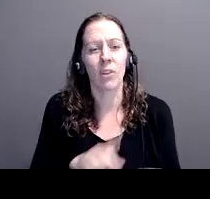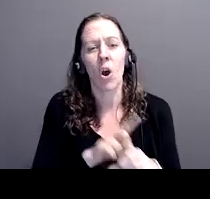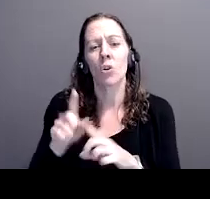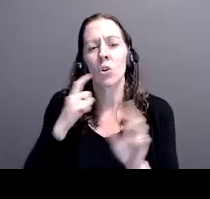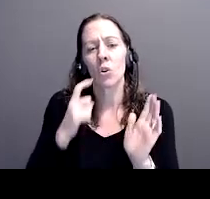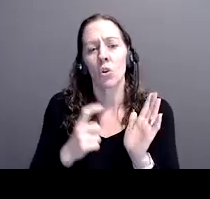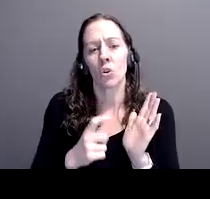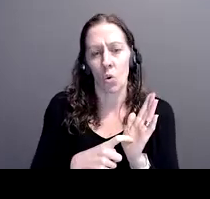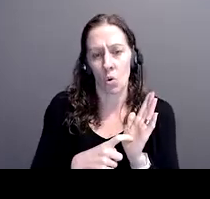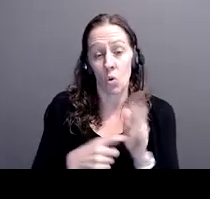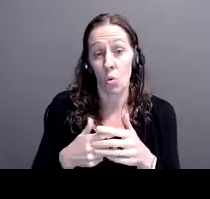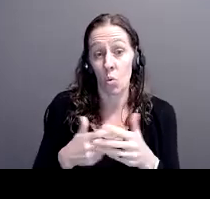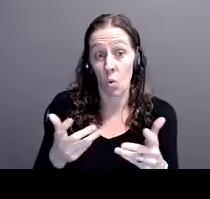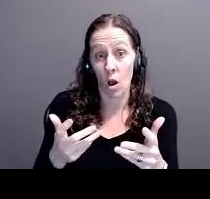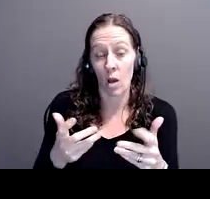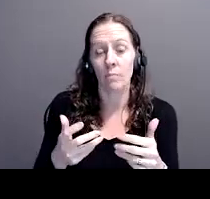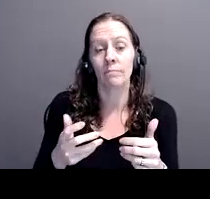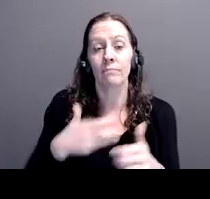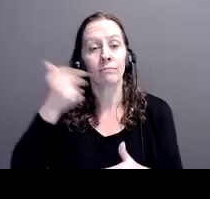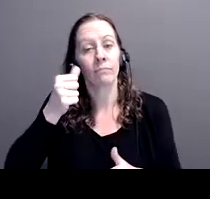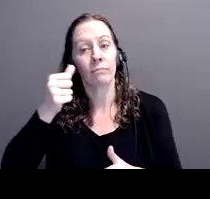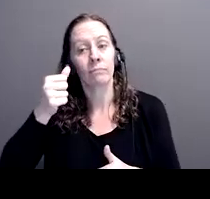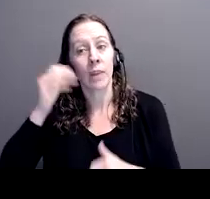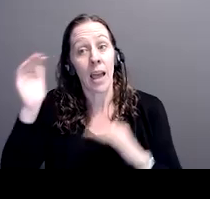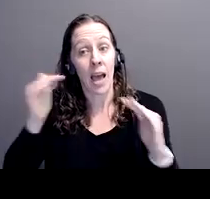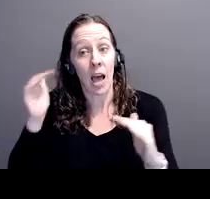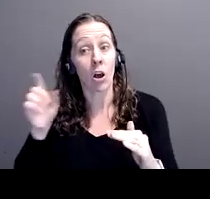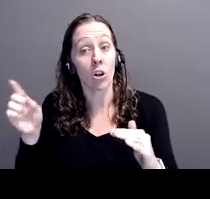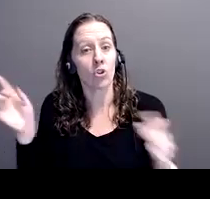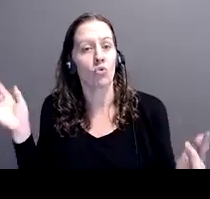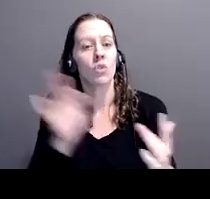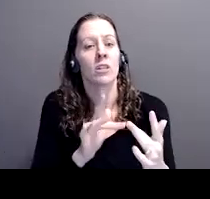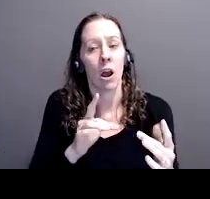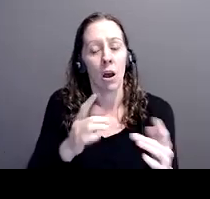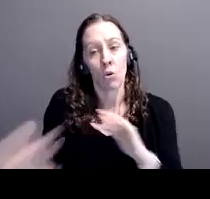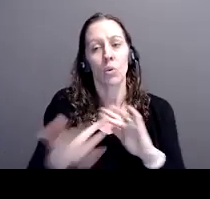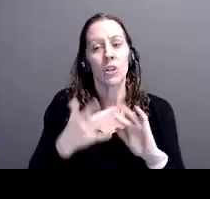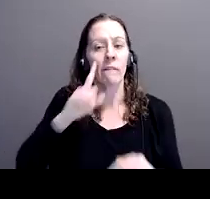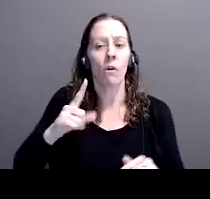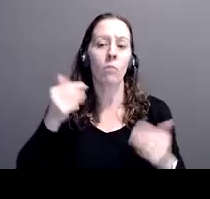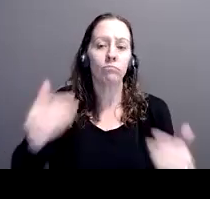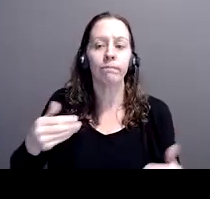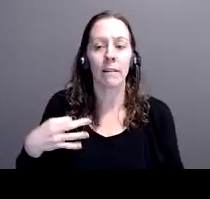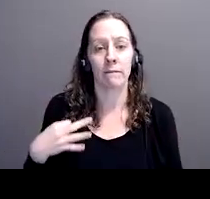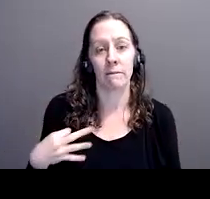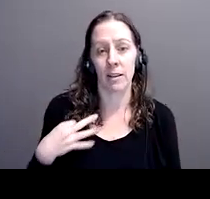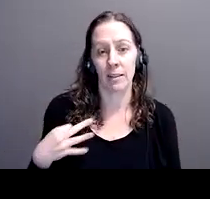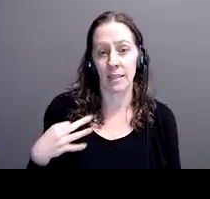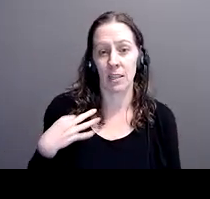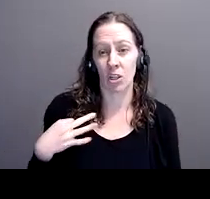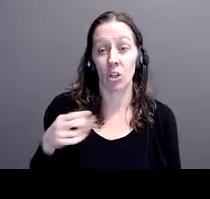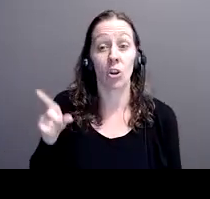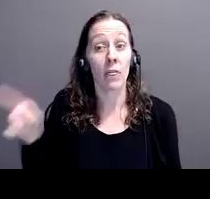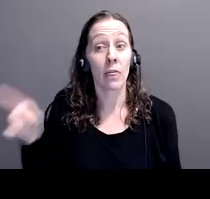we've had a substantial number of older adults who are reaching out to volunteer, who are delivering campaign materials